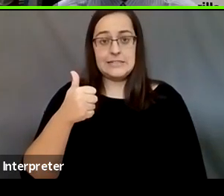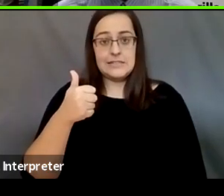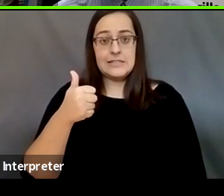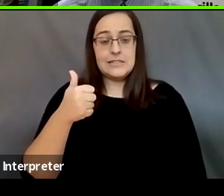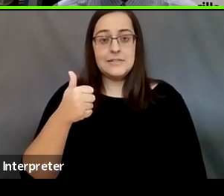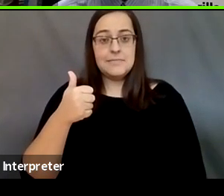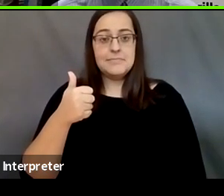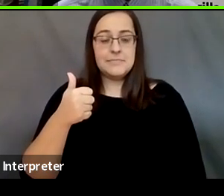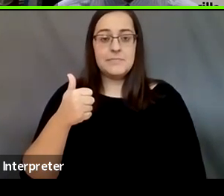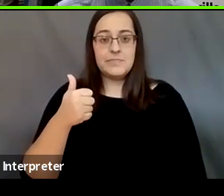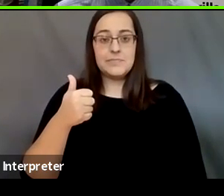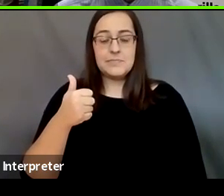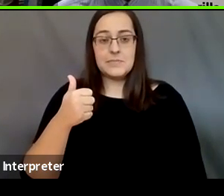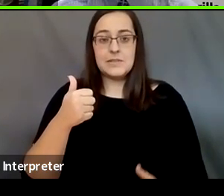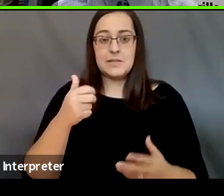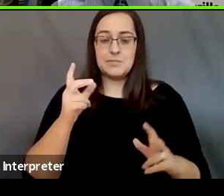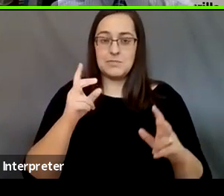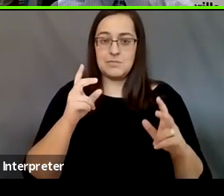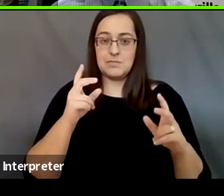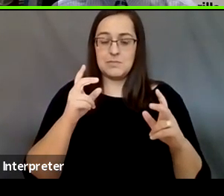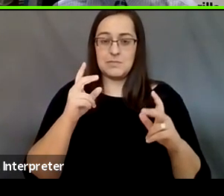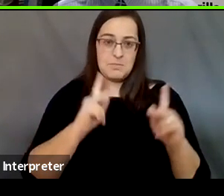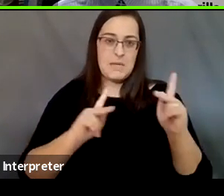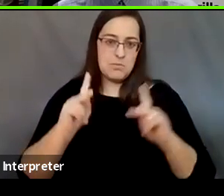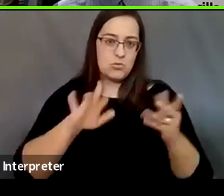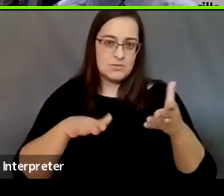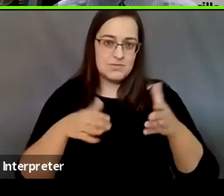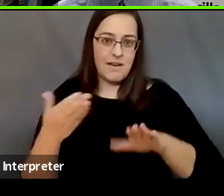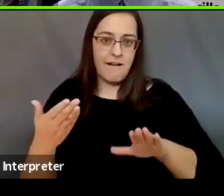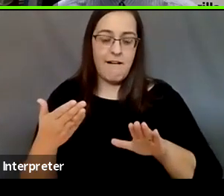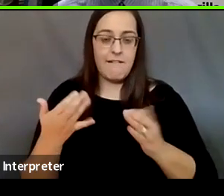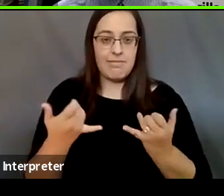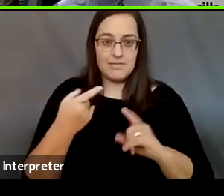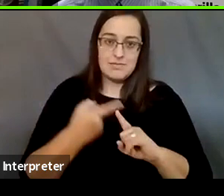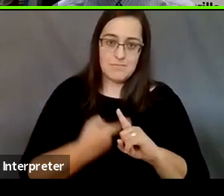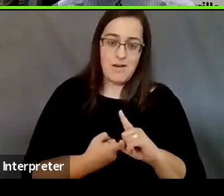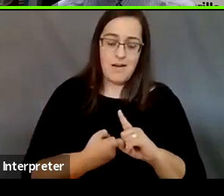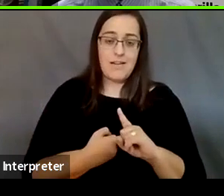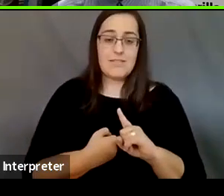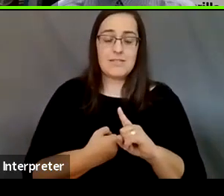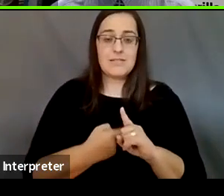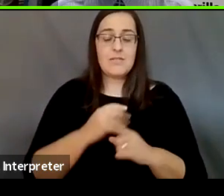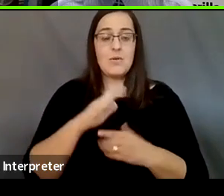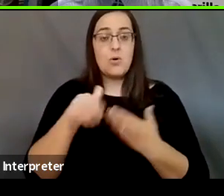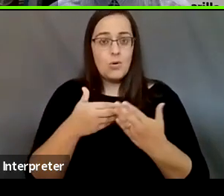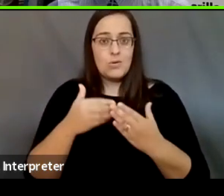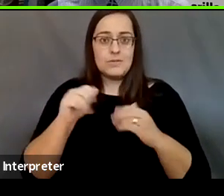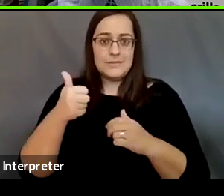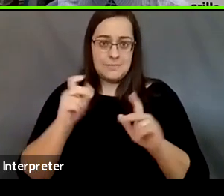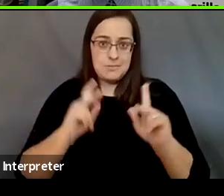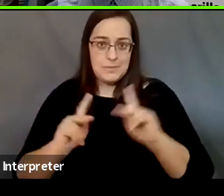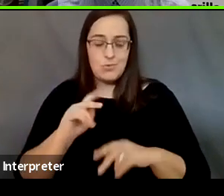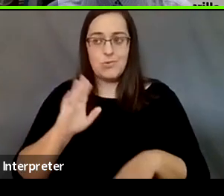COVID-19 complications this month. So that is tragic for all 10 patients and obviously their families.